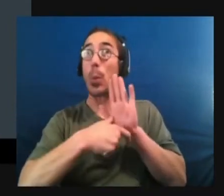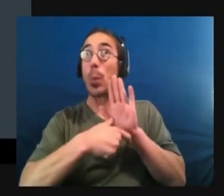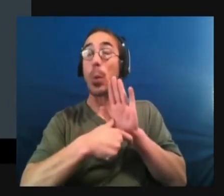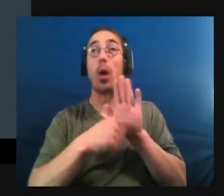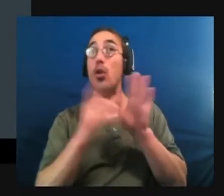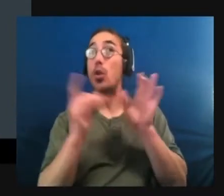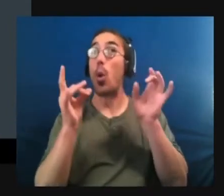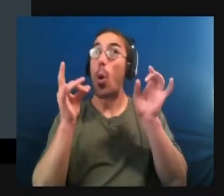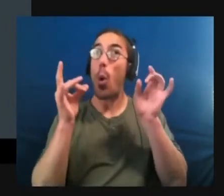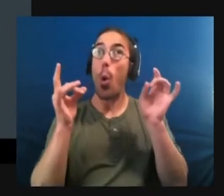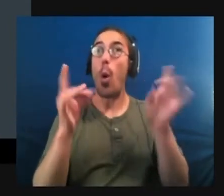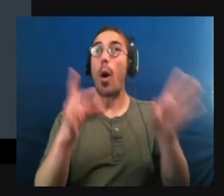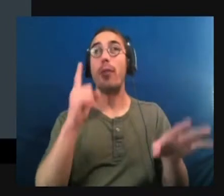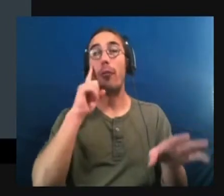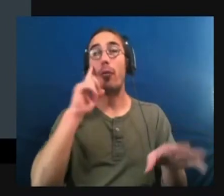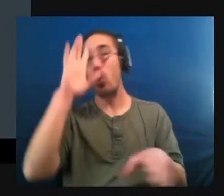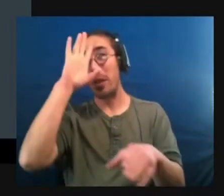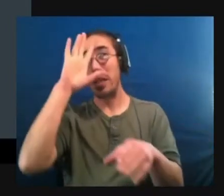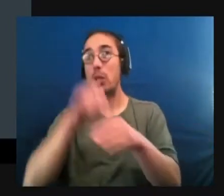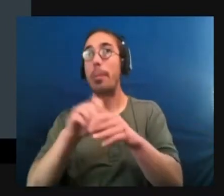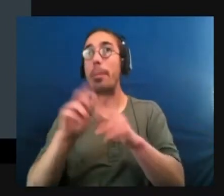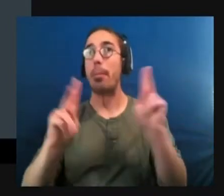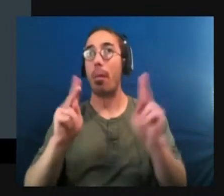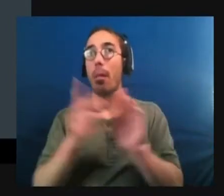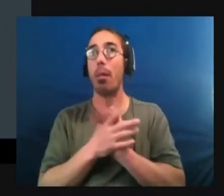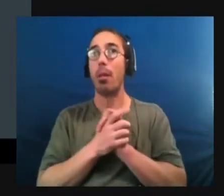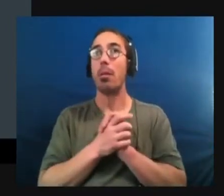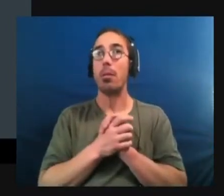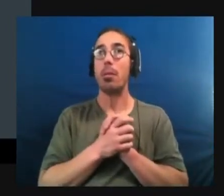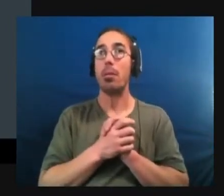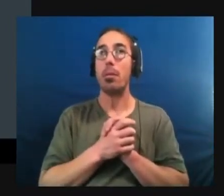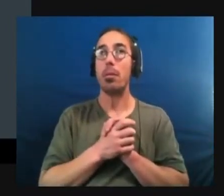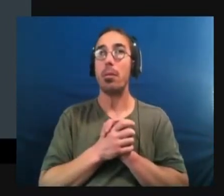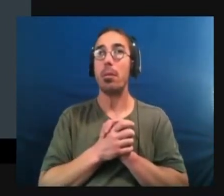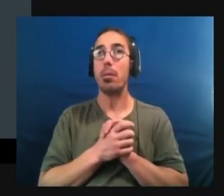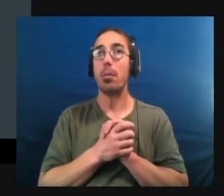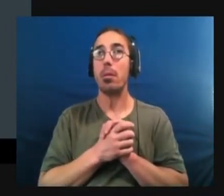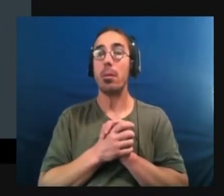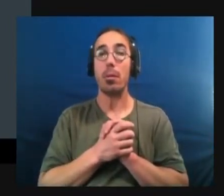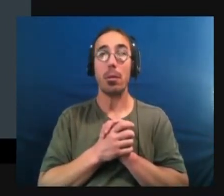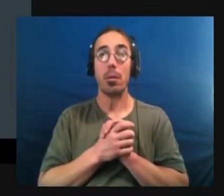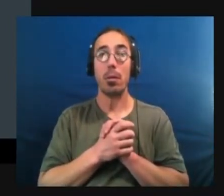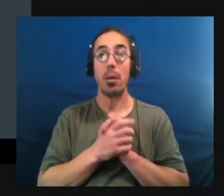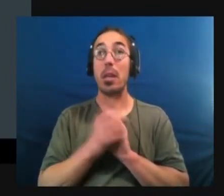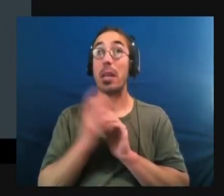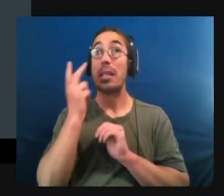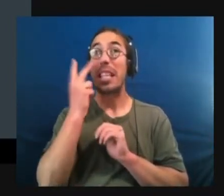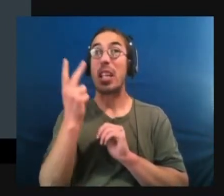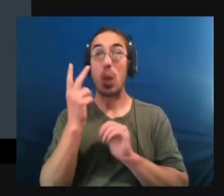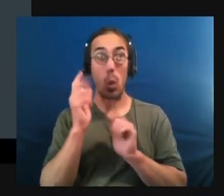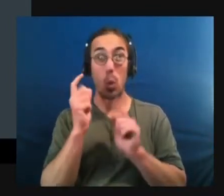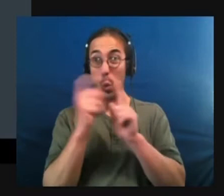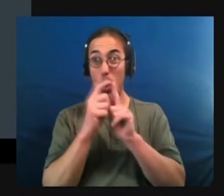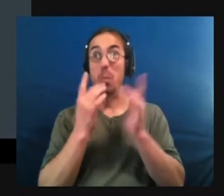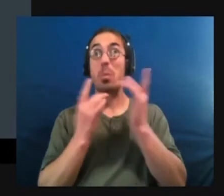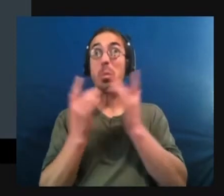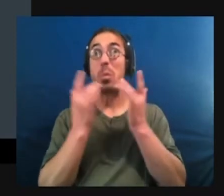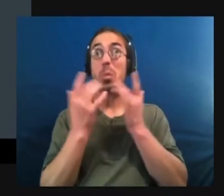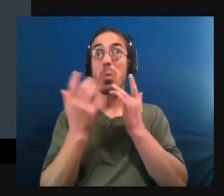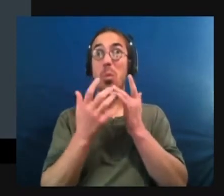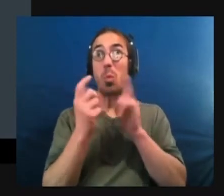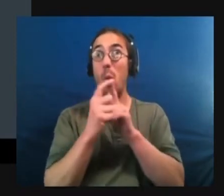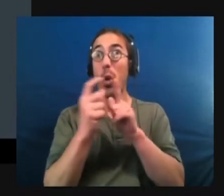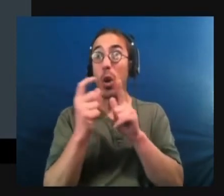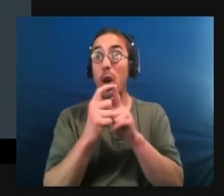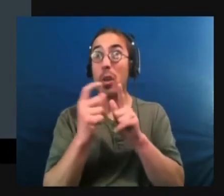autistics. I have to tell you that seeing the deficit-based words come at me as I'm reading literature,